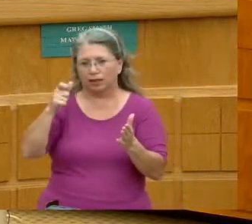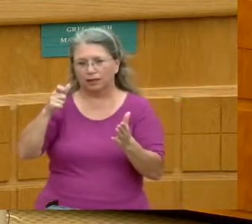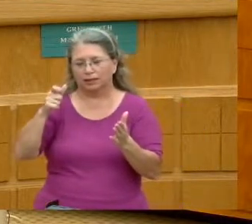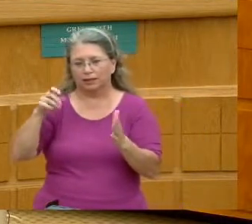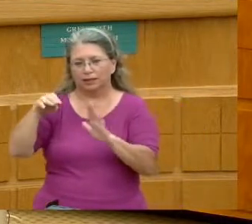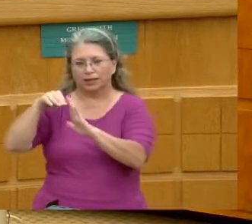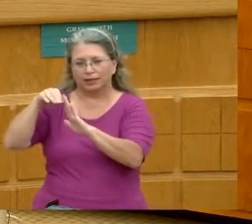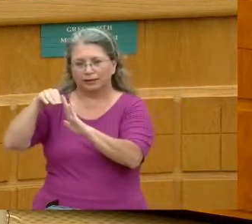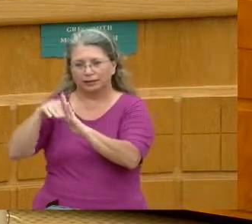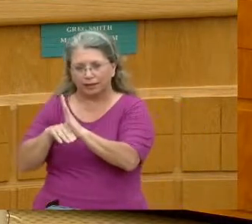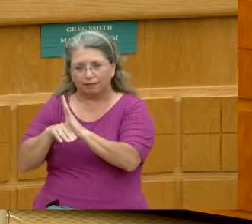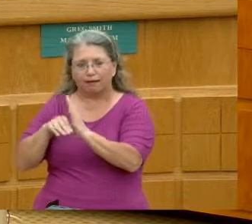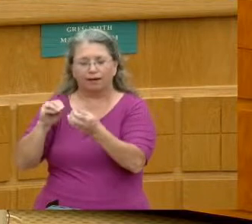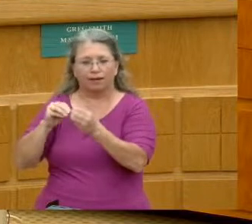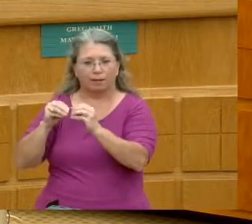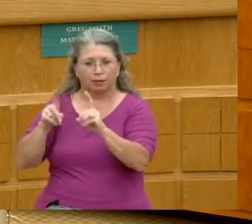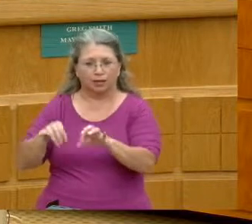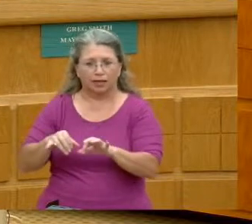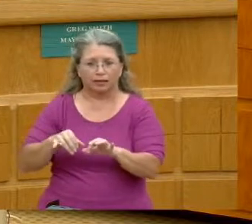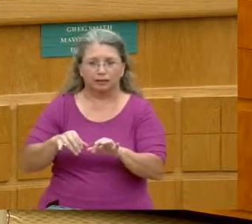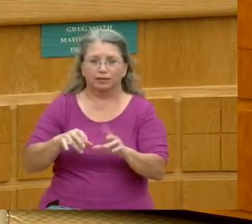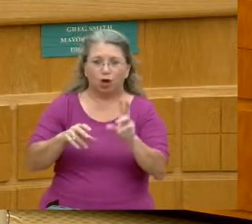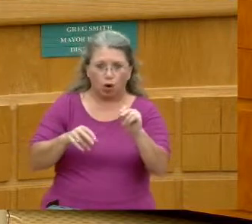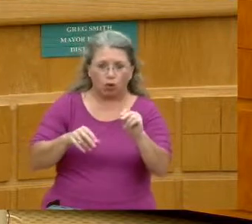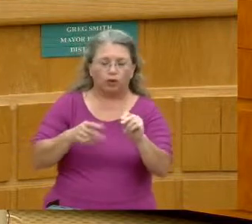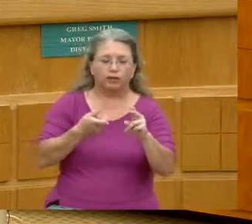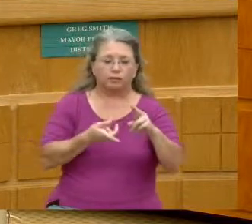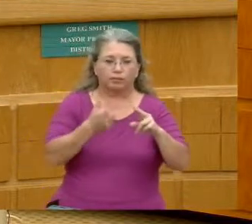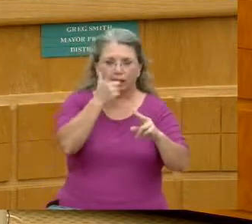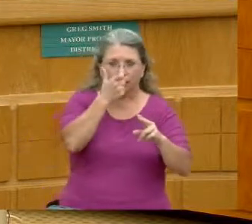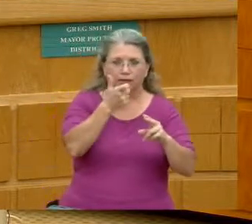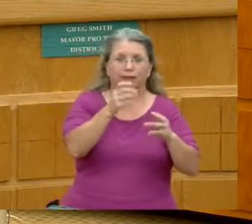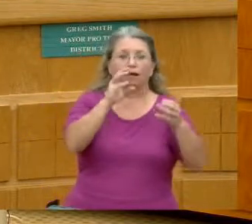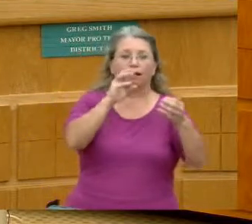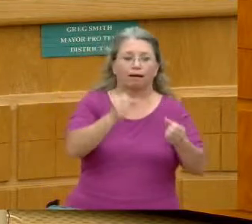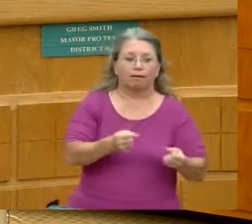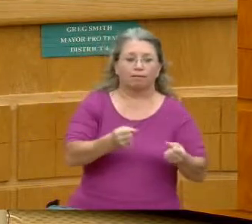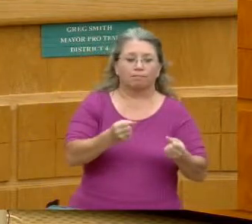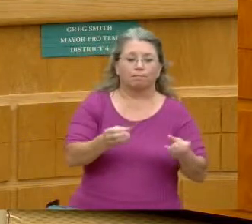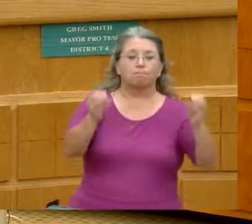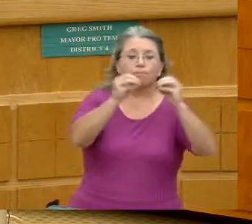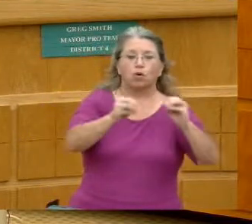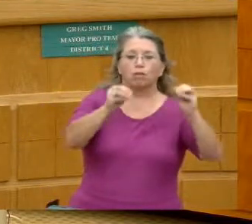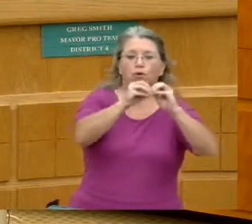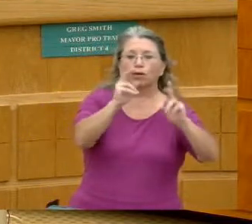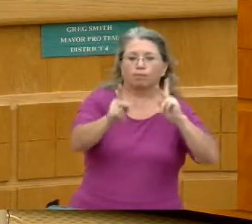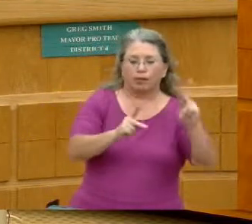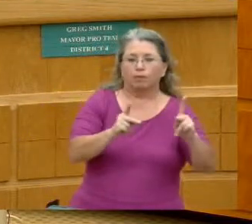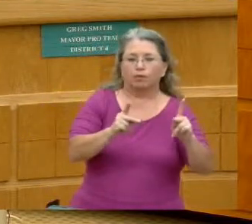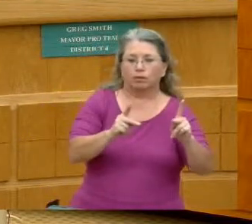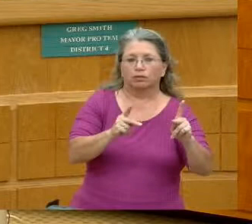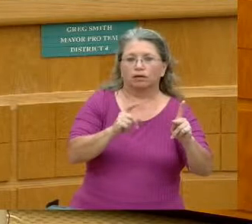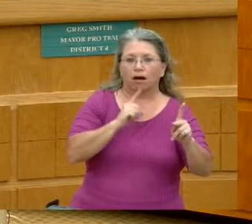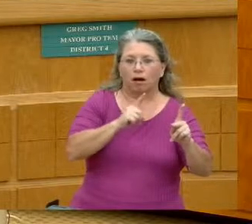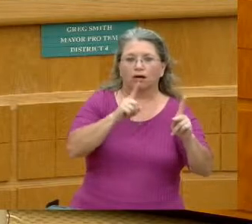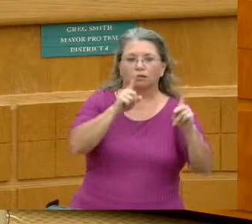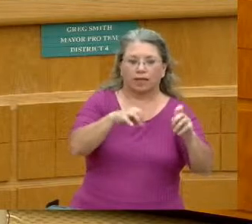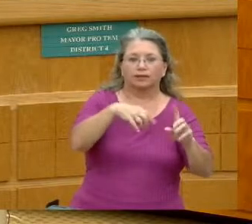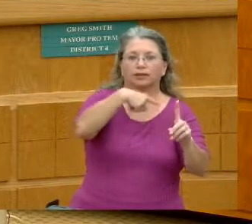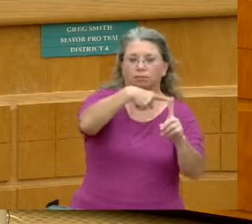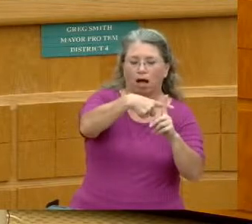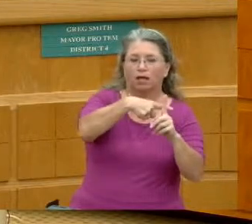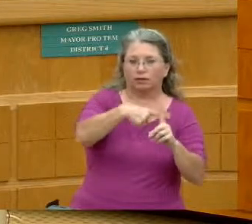because there's an increase in the number of people that have COVID-19 and are getting tested. So this is not some sort of a